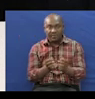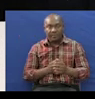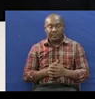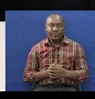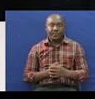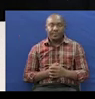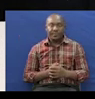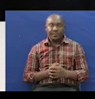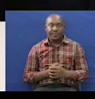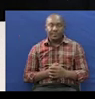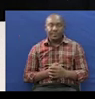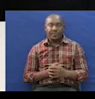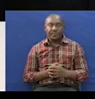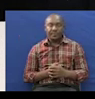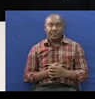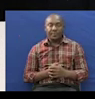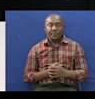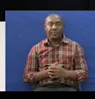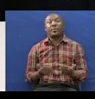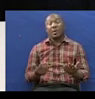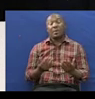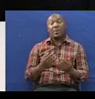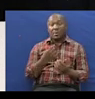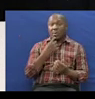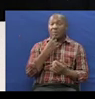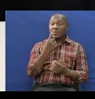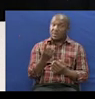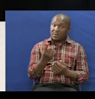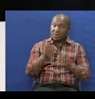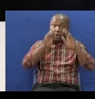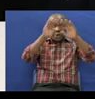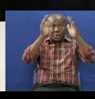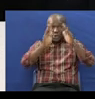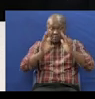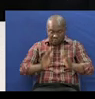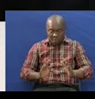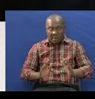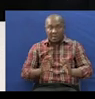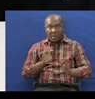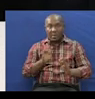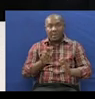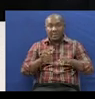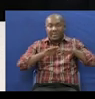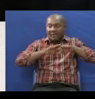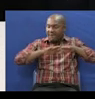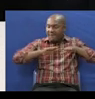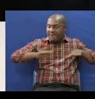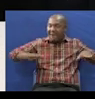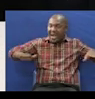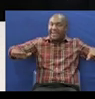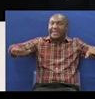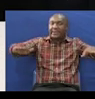of the Earth. The evidences for the shape of the Earth. We have said